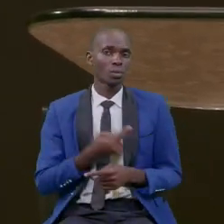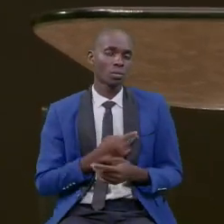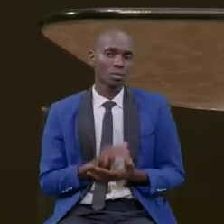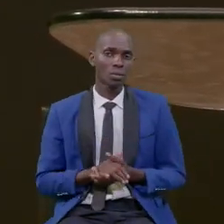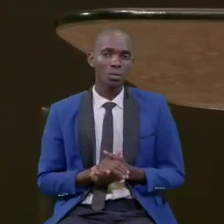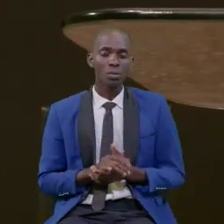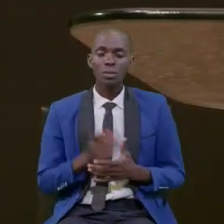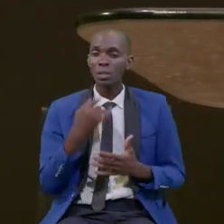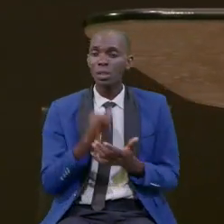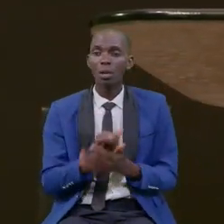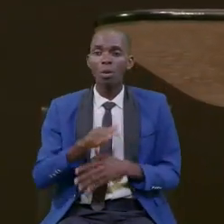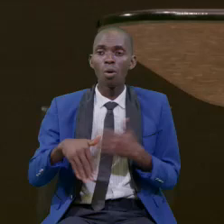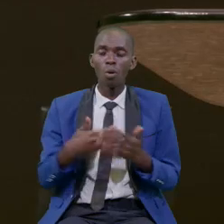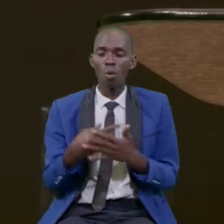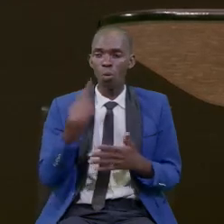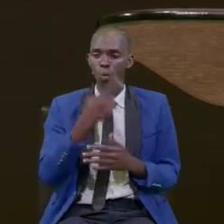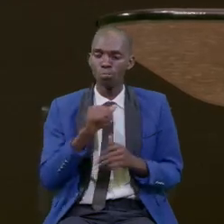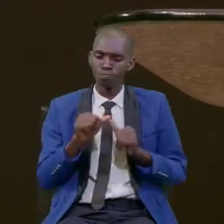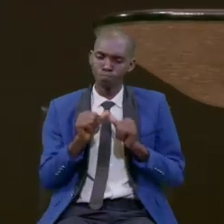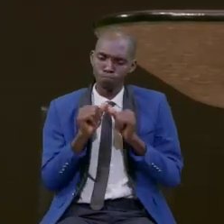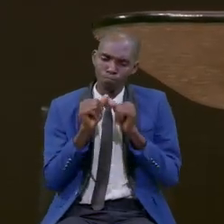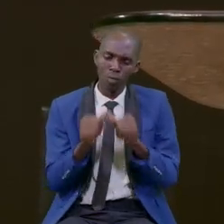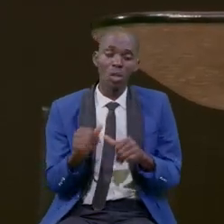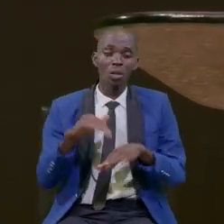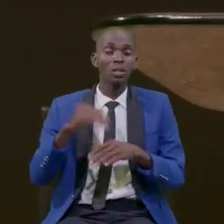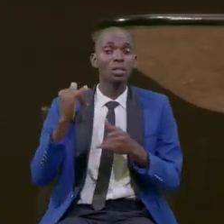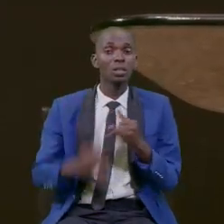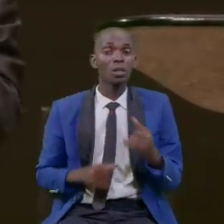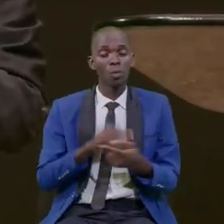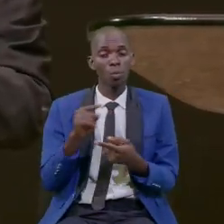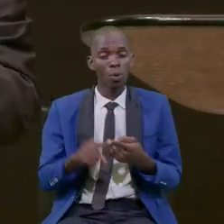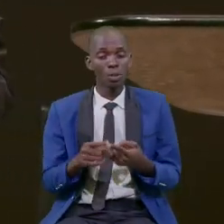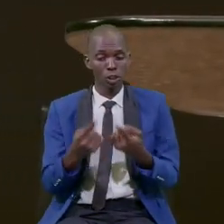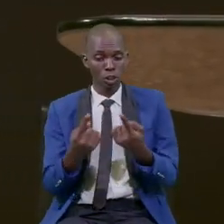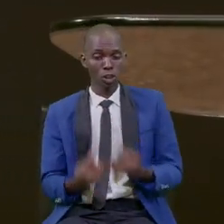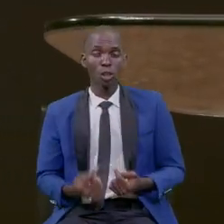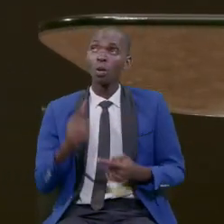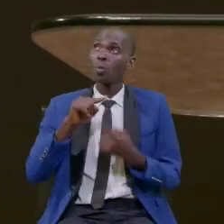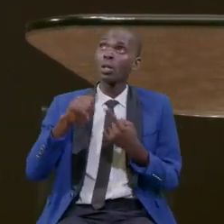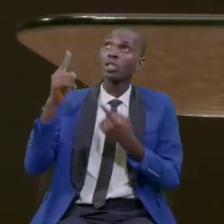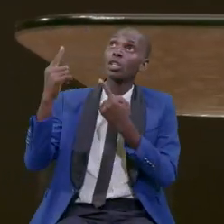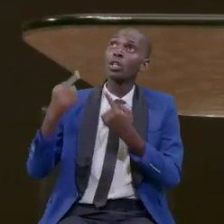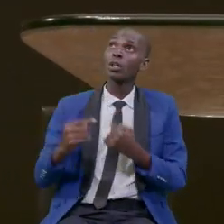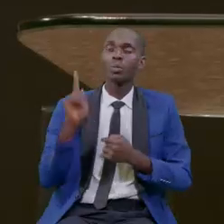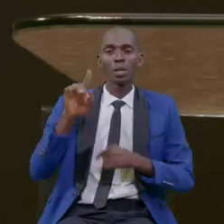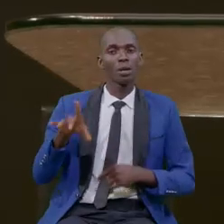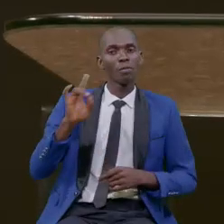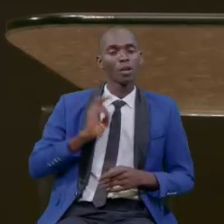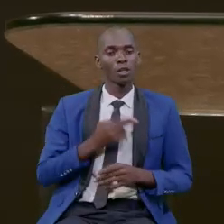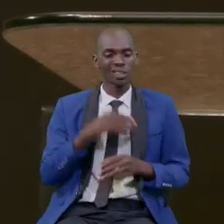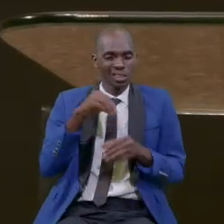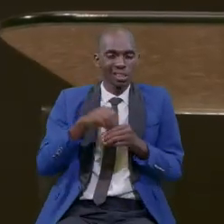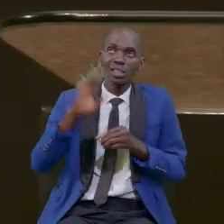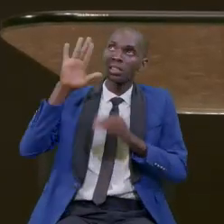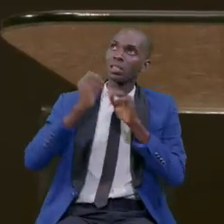who endure unto the end, when he comes, he finds us in his household. He finds